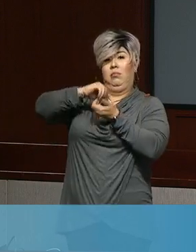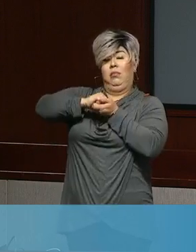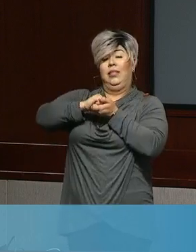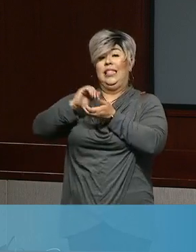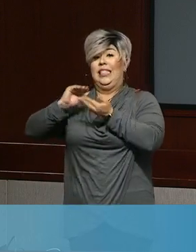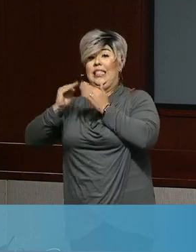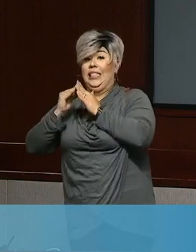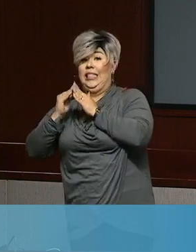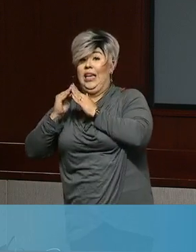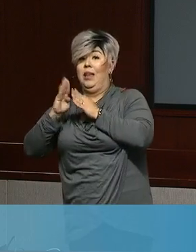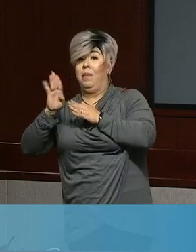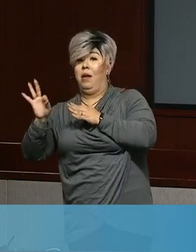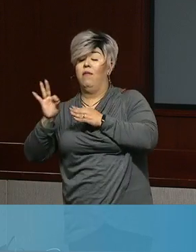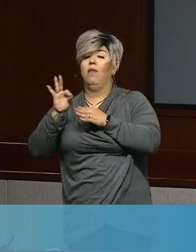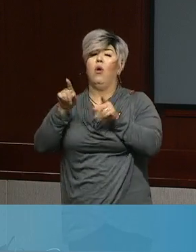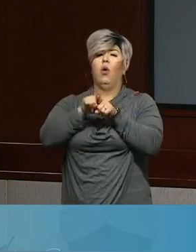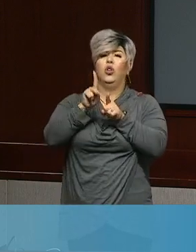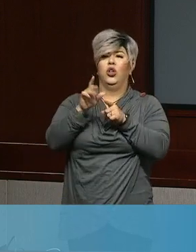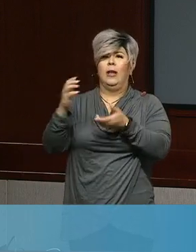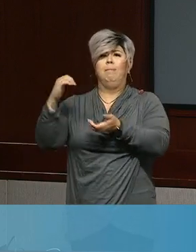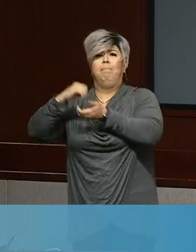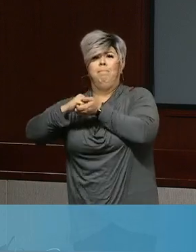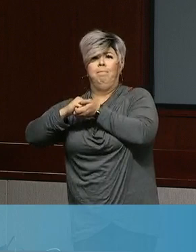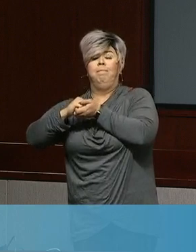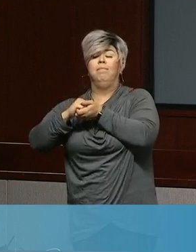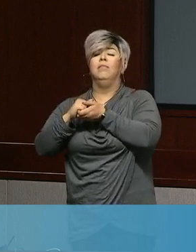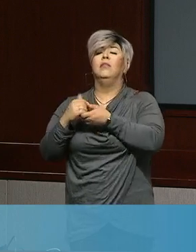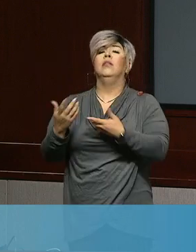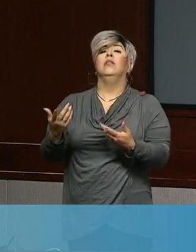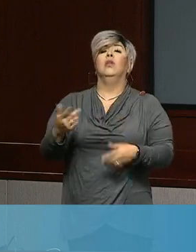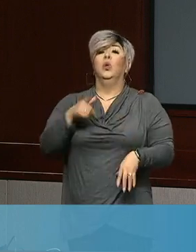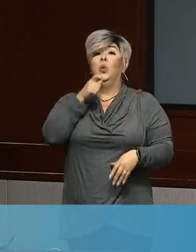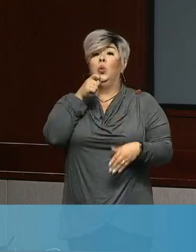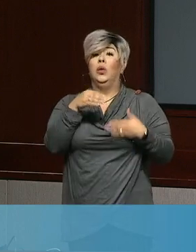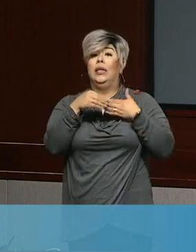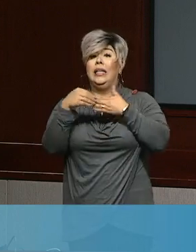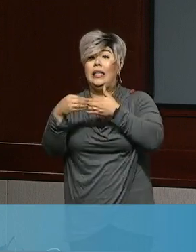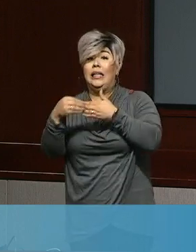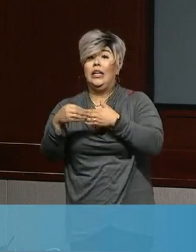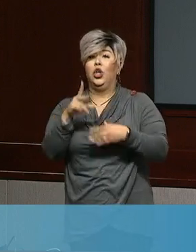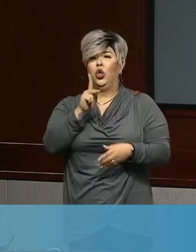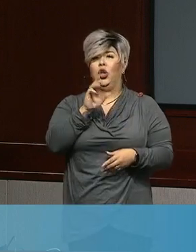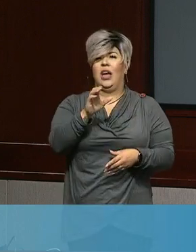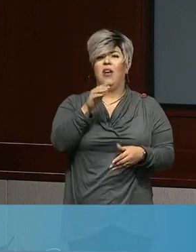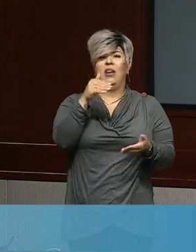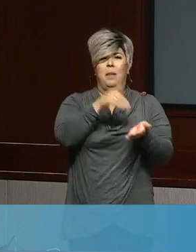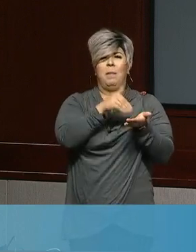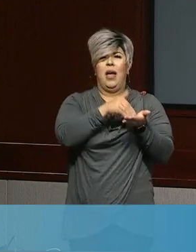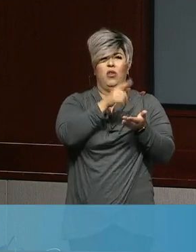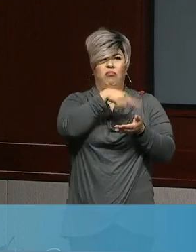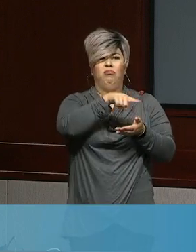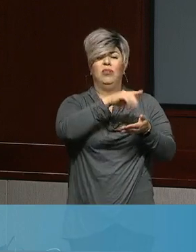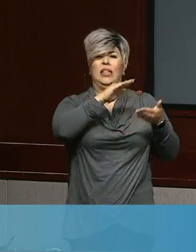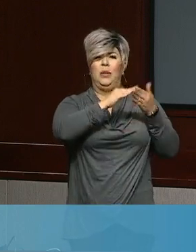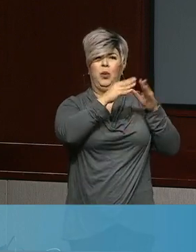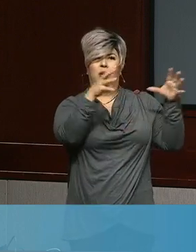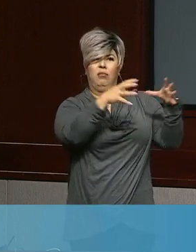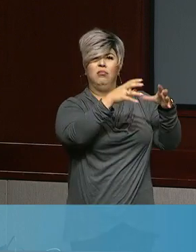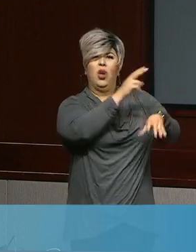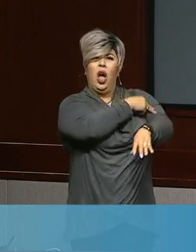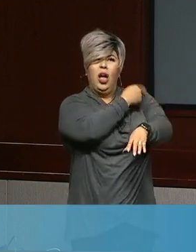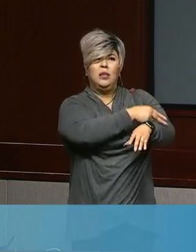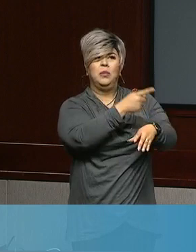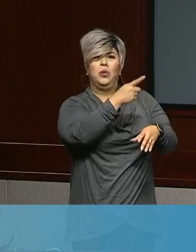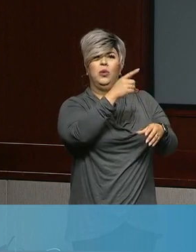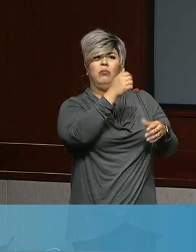next 6 months at least, and the effort is going to be led by Kern County's medical community, hospitals,